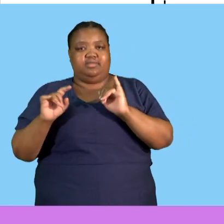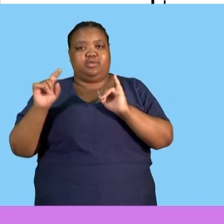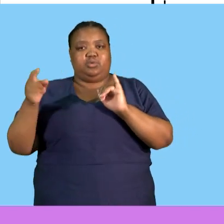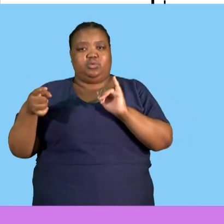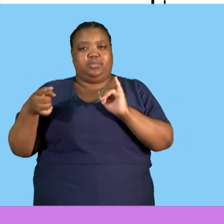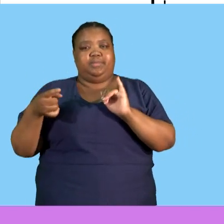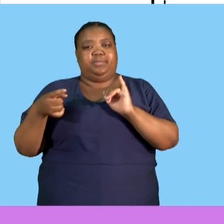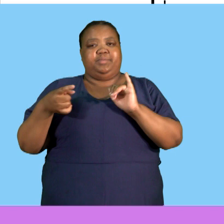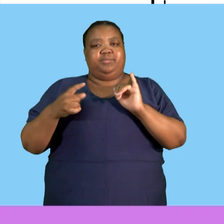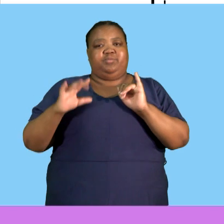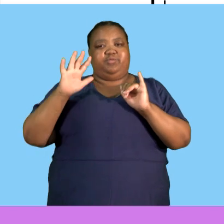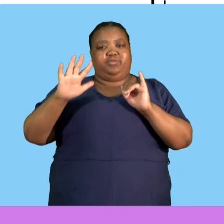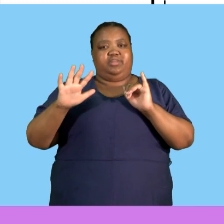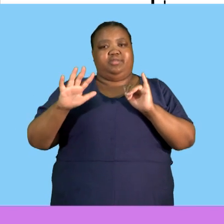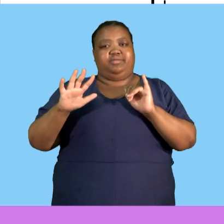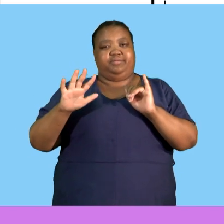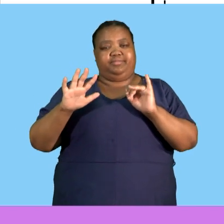to